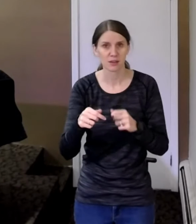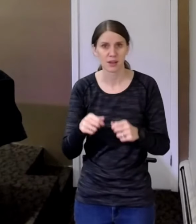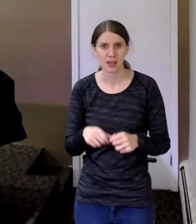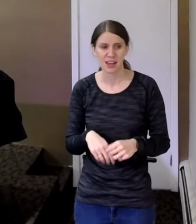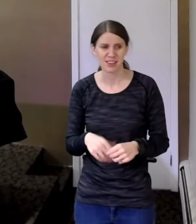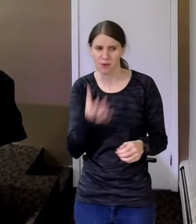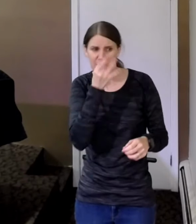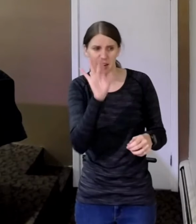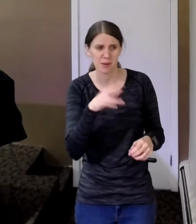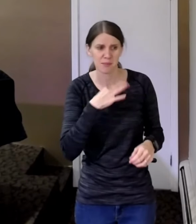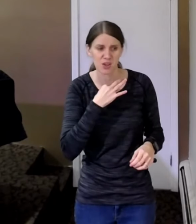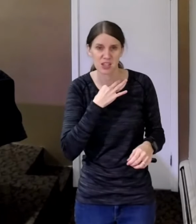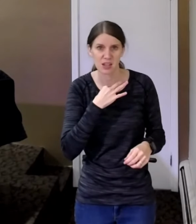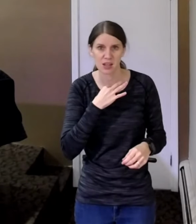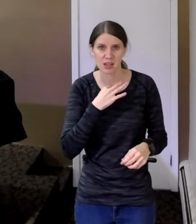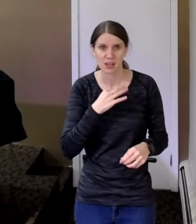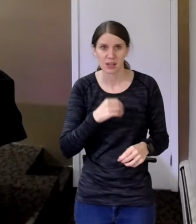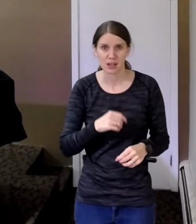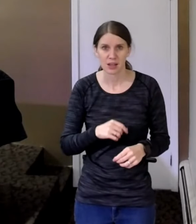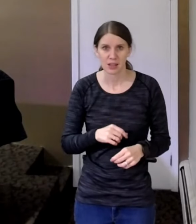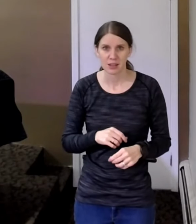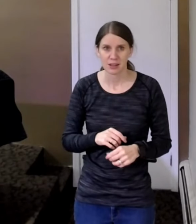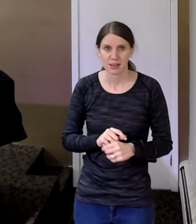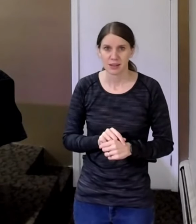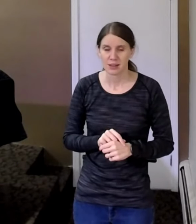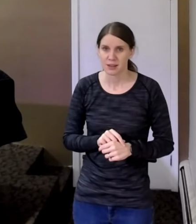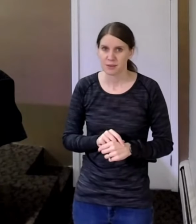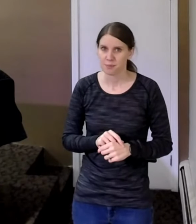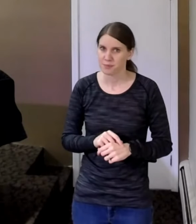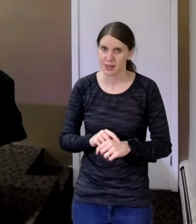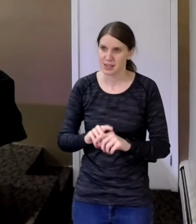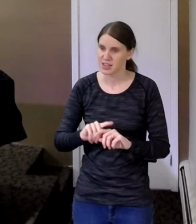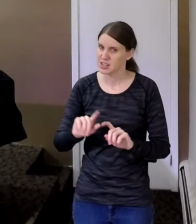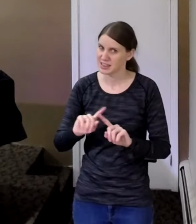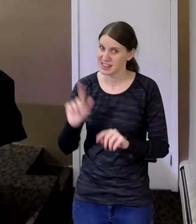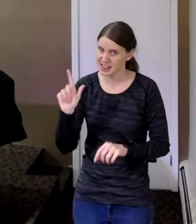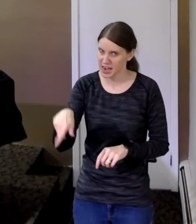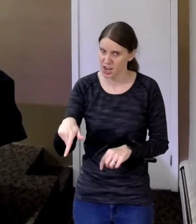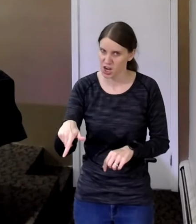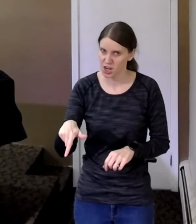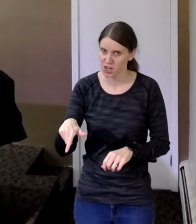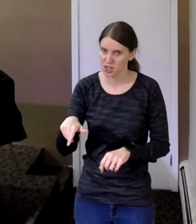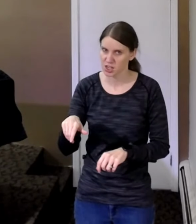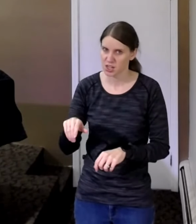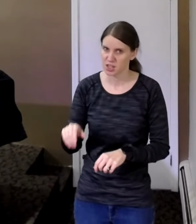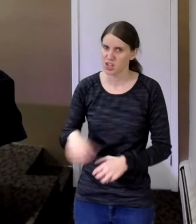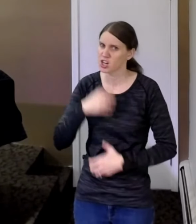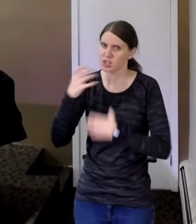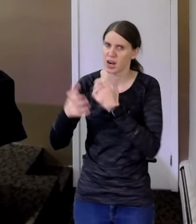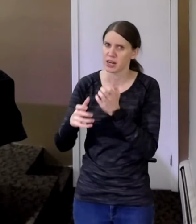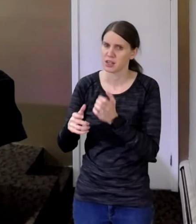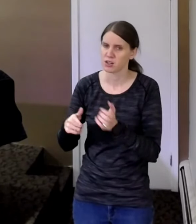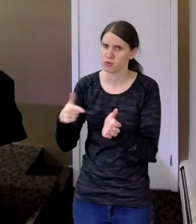and upset the people so badly that before long they're crying, "Crucify him."